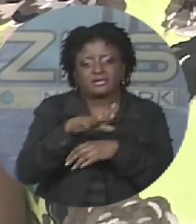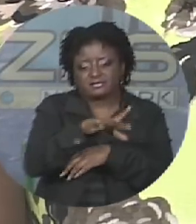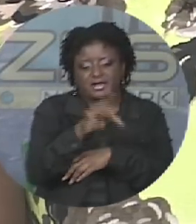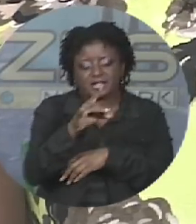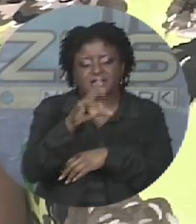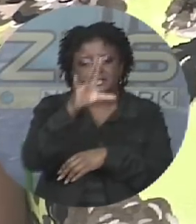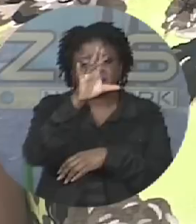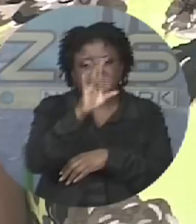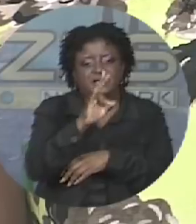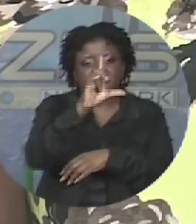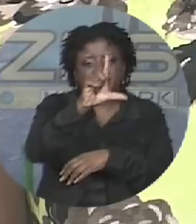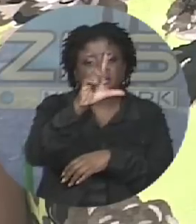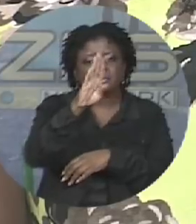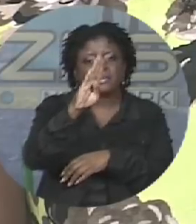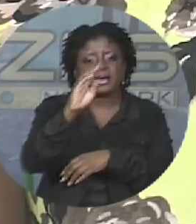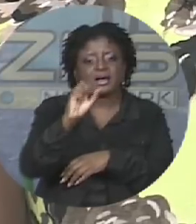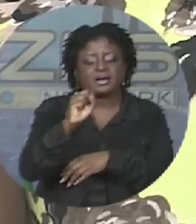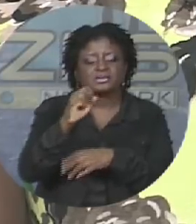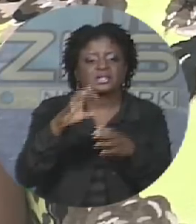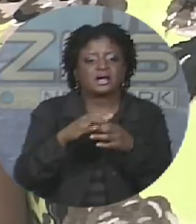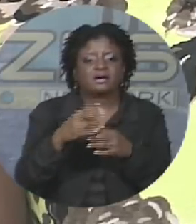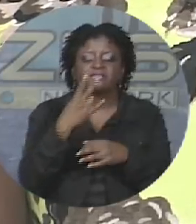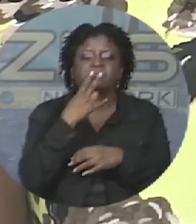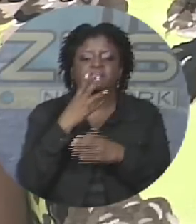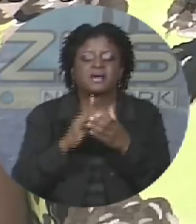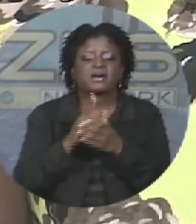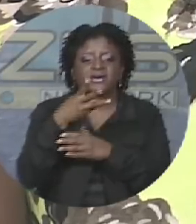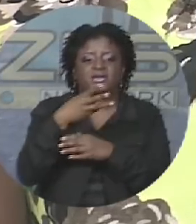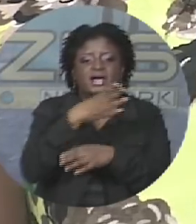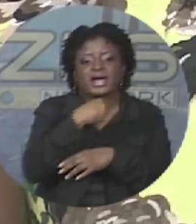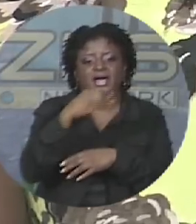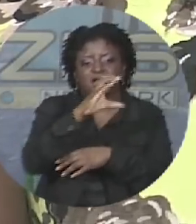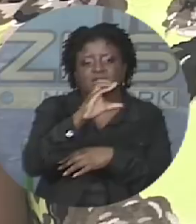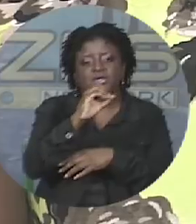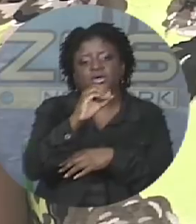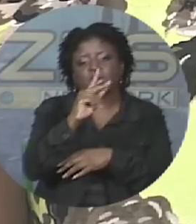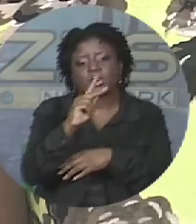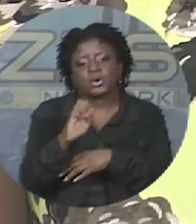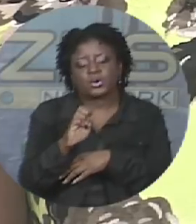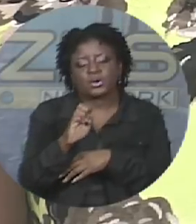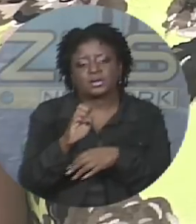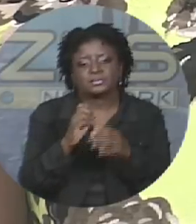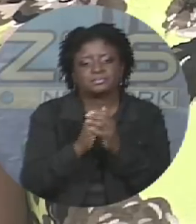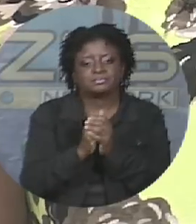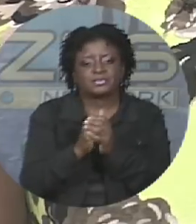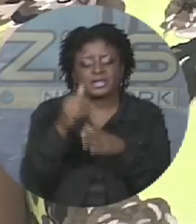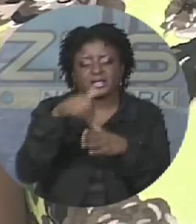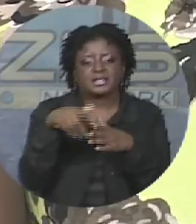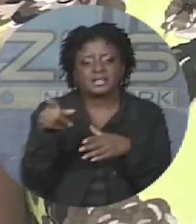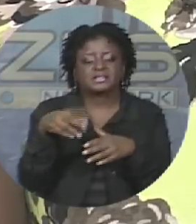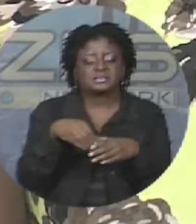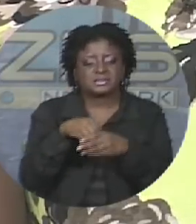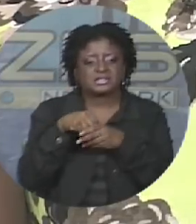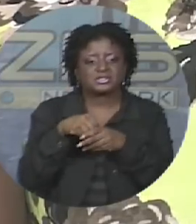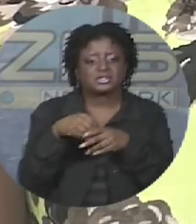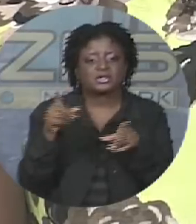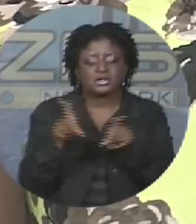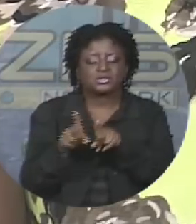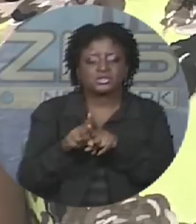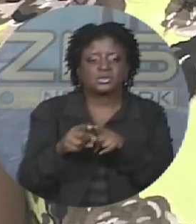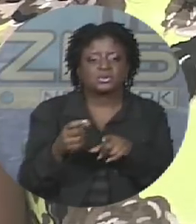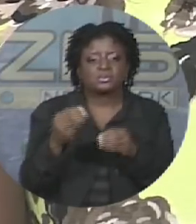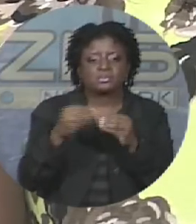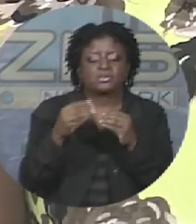of marijuana and a quantity of cocaine were alleged found in his possession. Officers also seized just over $11,000 in